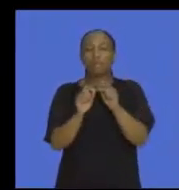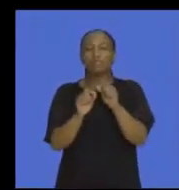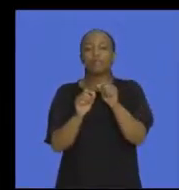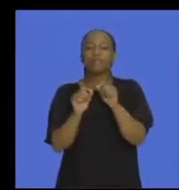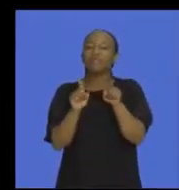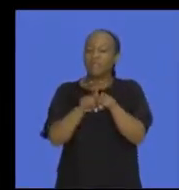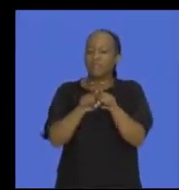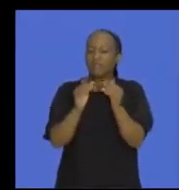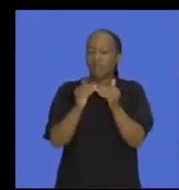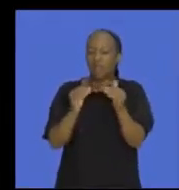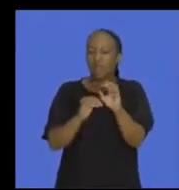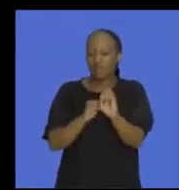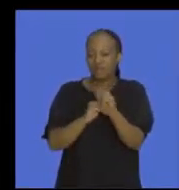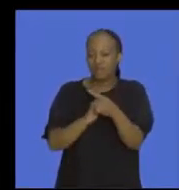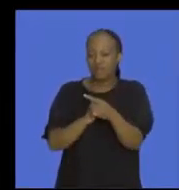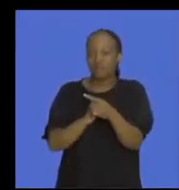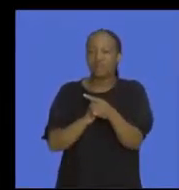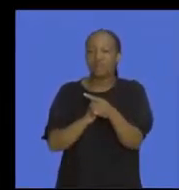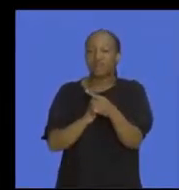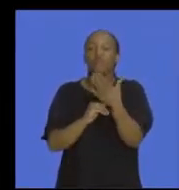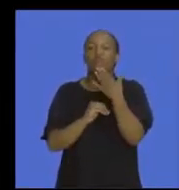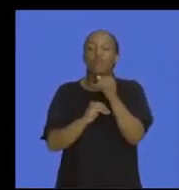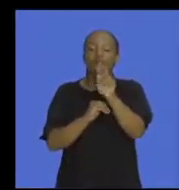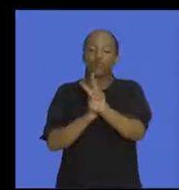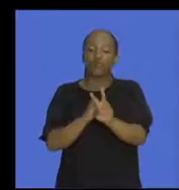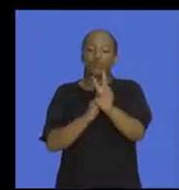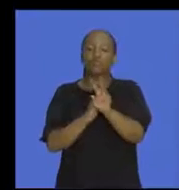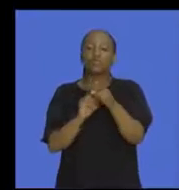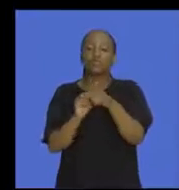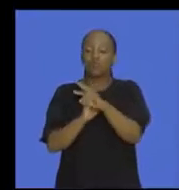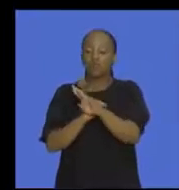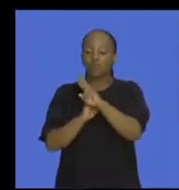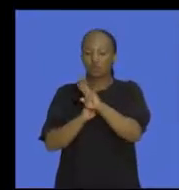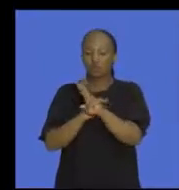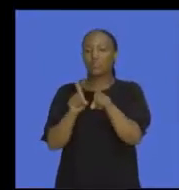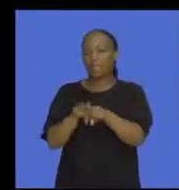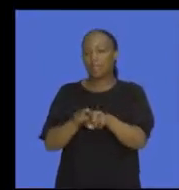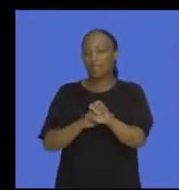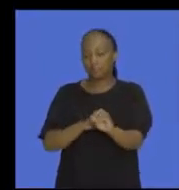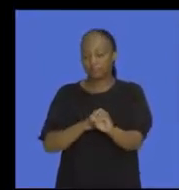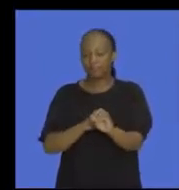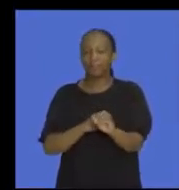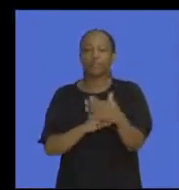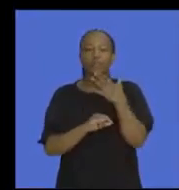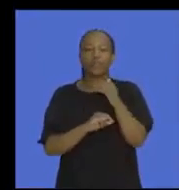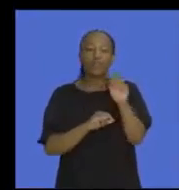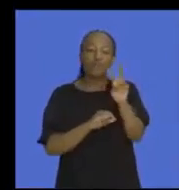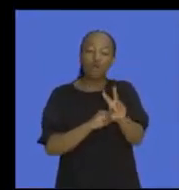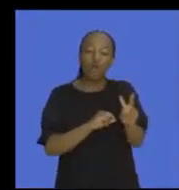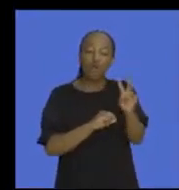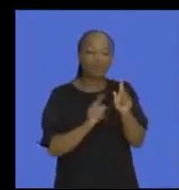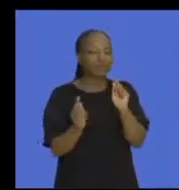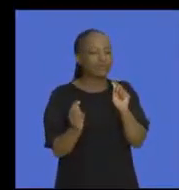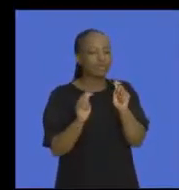equals to the terminal potential it's also equals to the voltage across R2. Hence, we say the voltage does